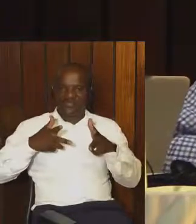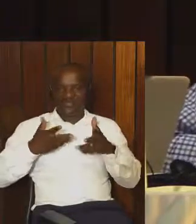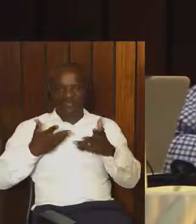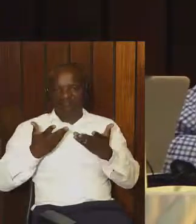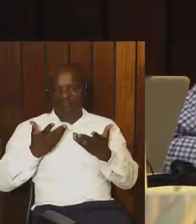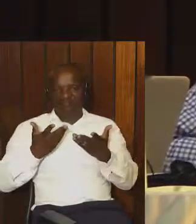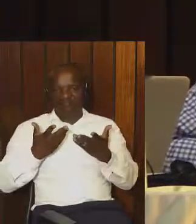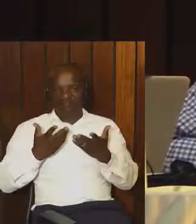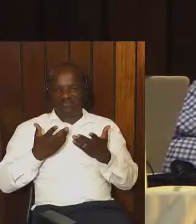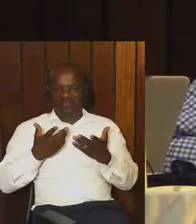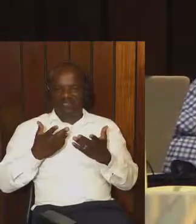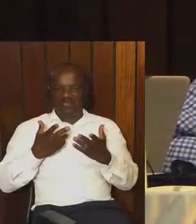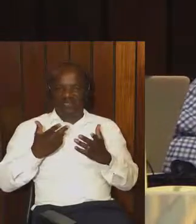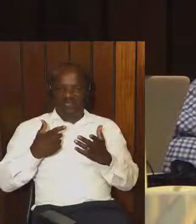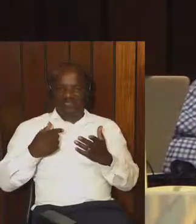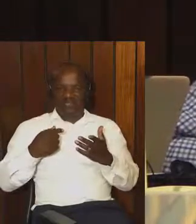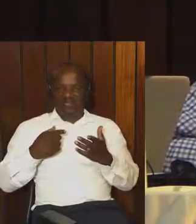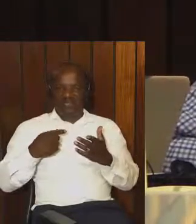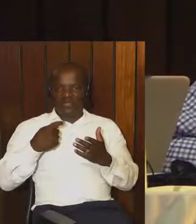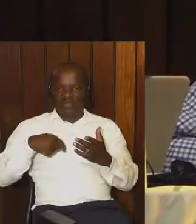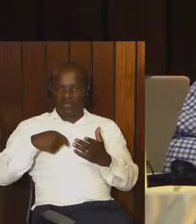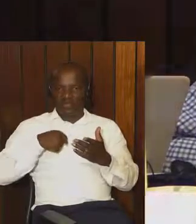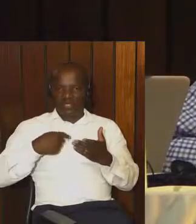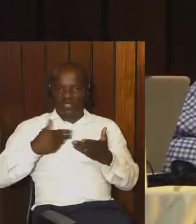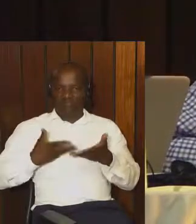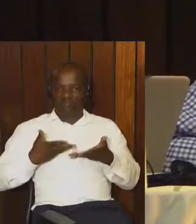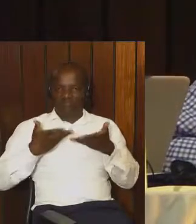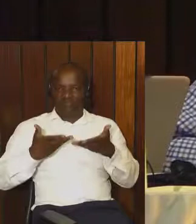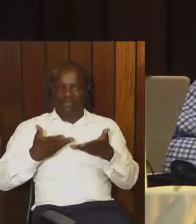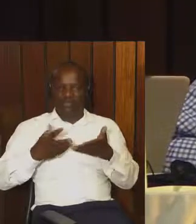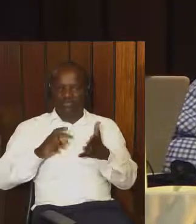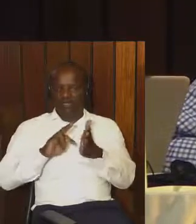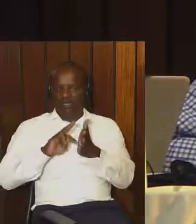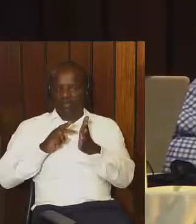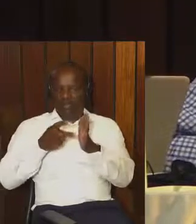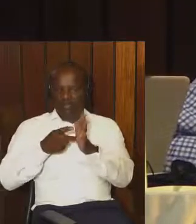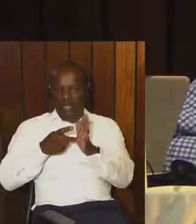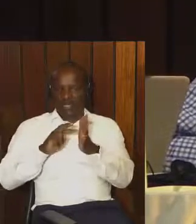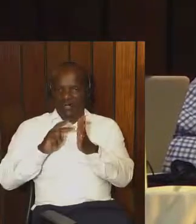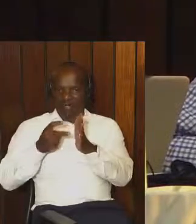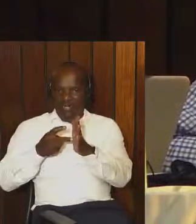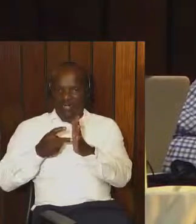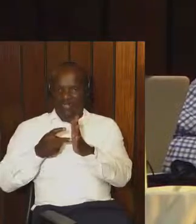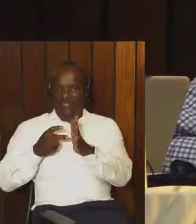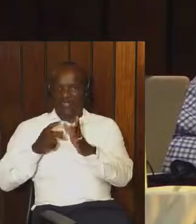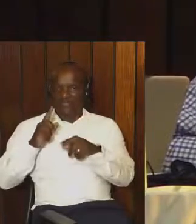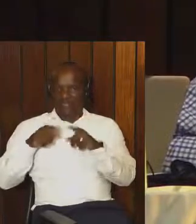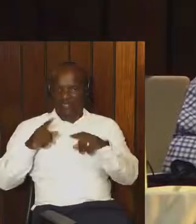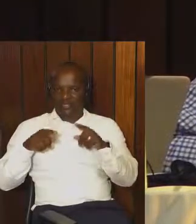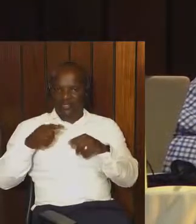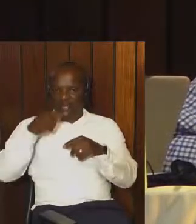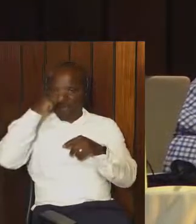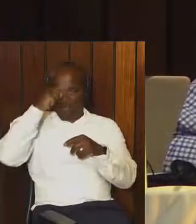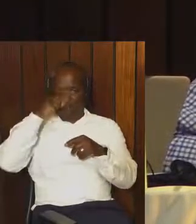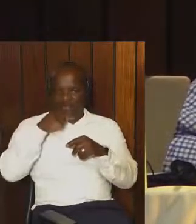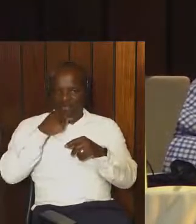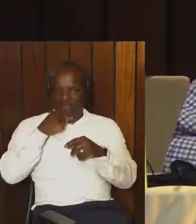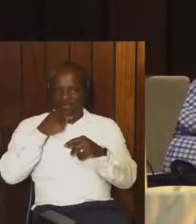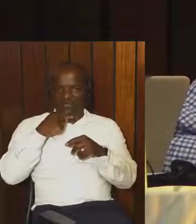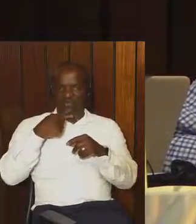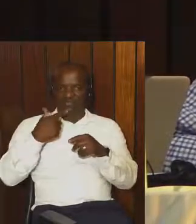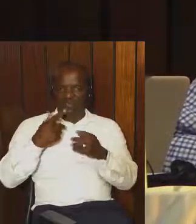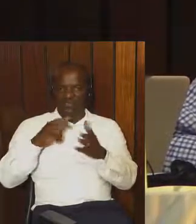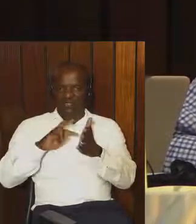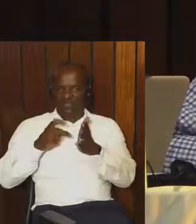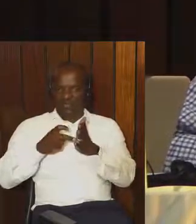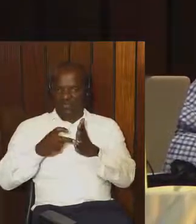that we present the corridor rehabilitation plan to the portfolio committee, and then through the portfolio committee then respond directly